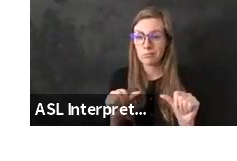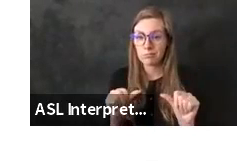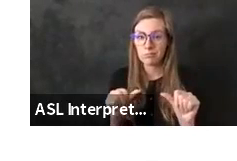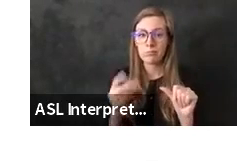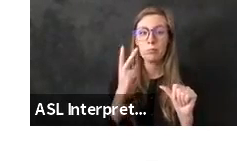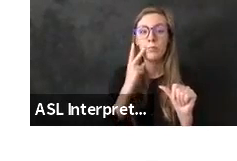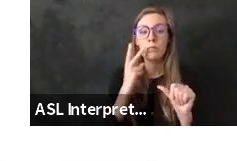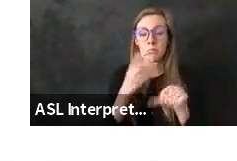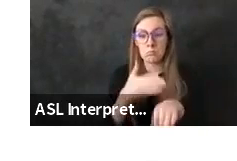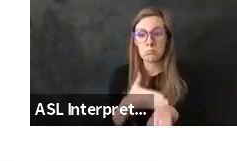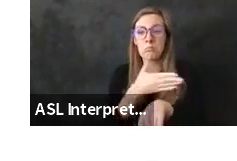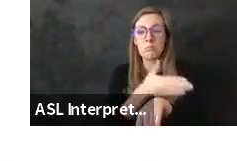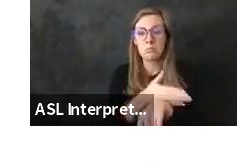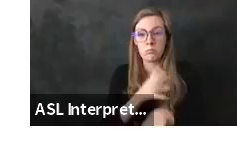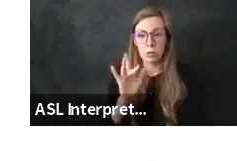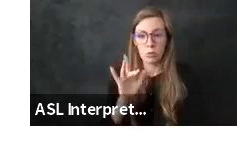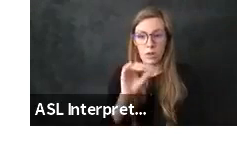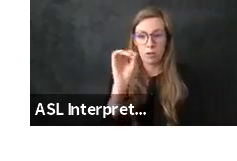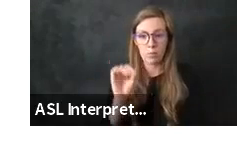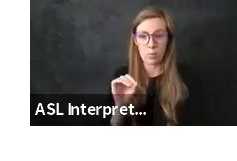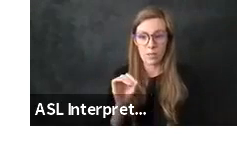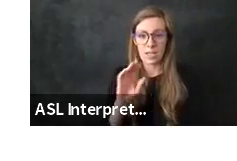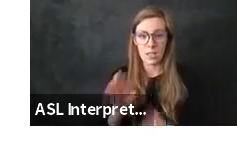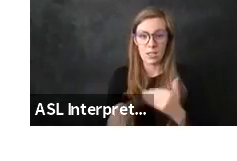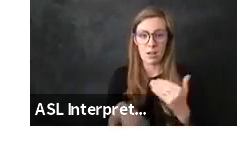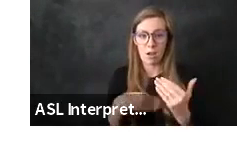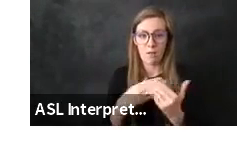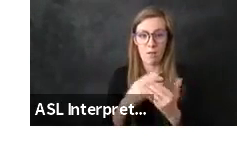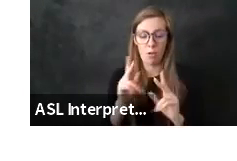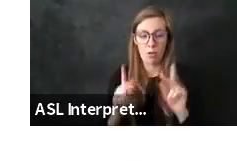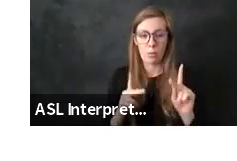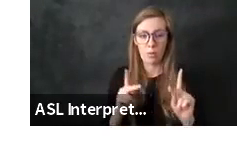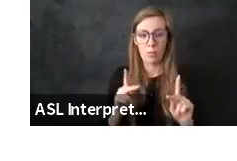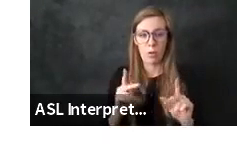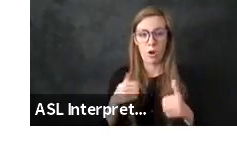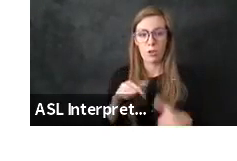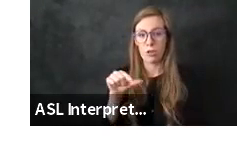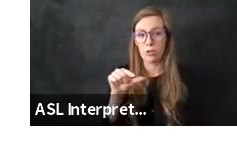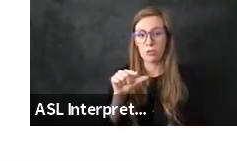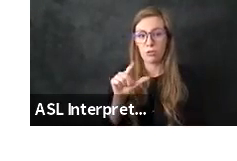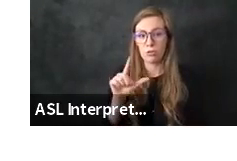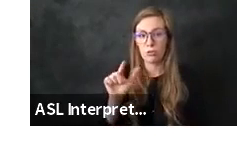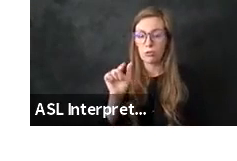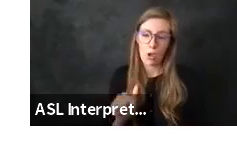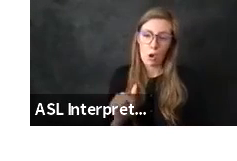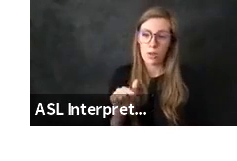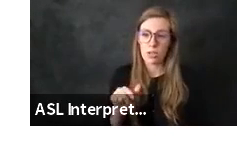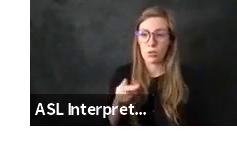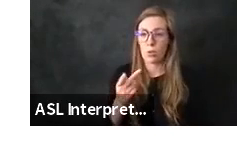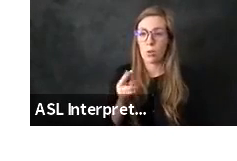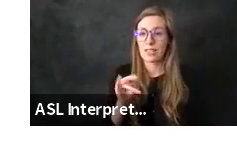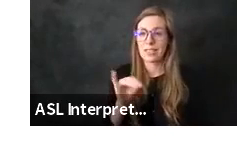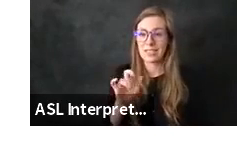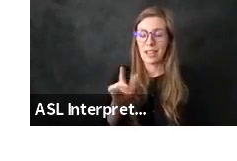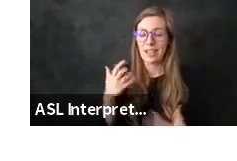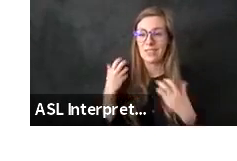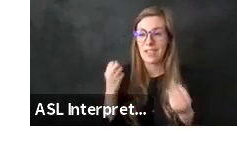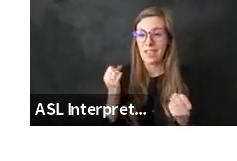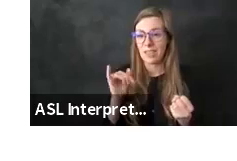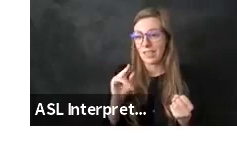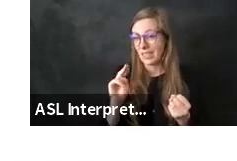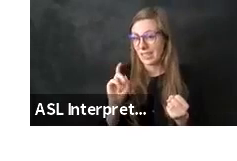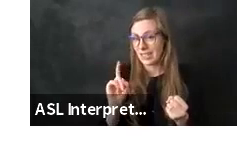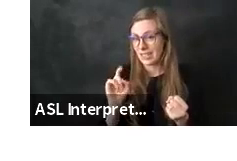progress here. 25% of all doses have gone to the lowest quartile of the Healthy Places Index, whereas I mentioned